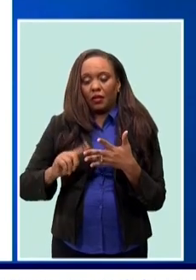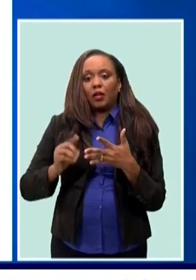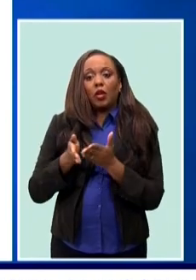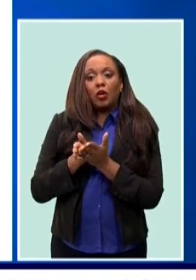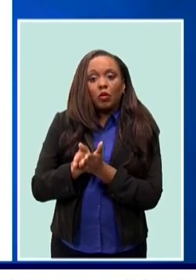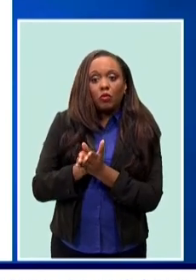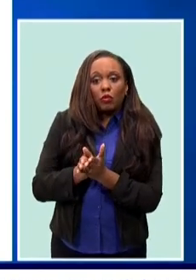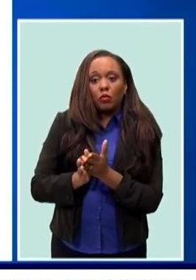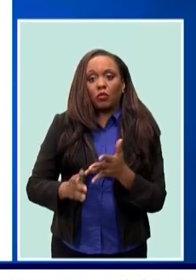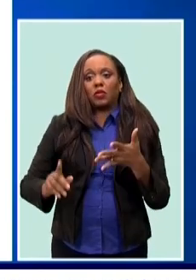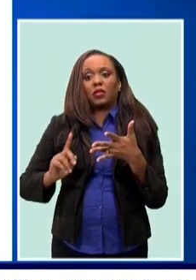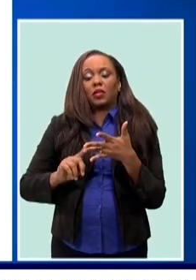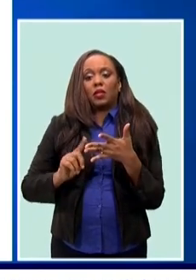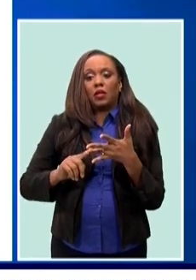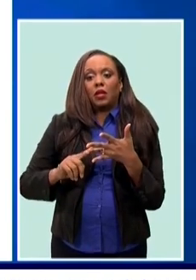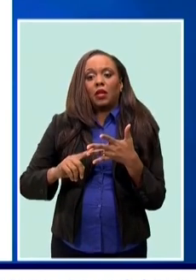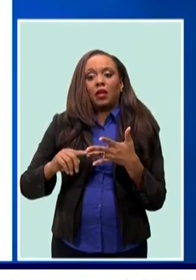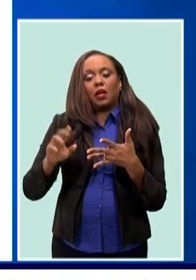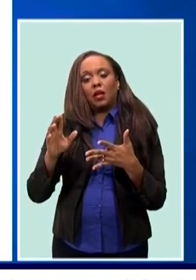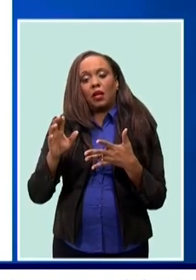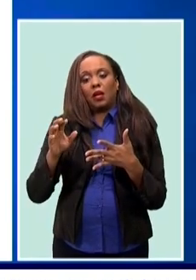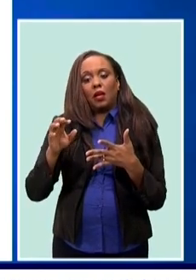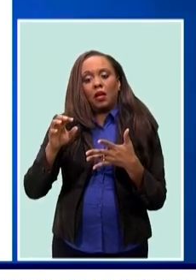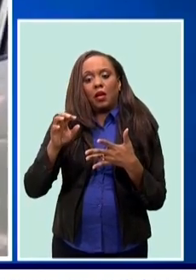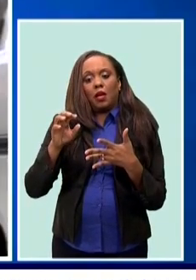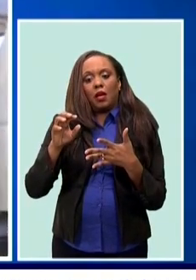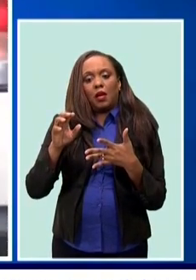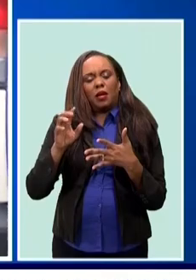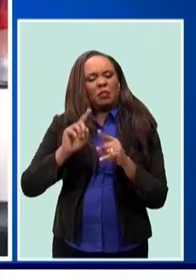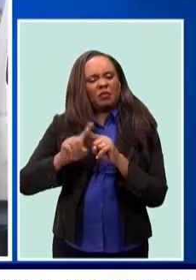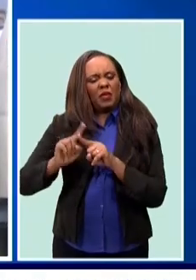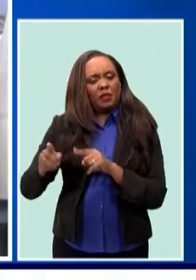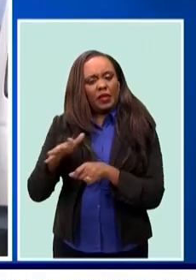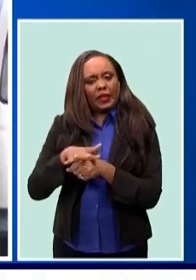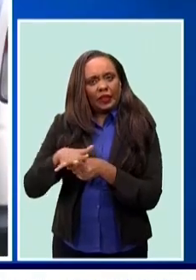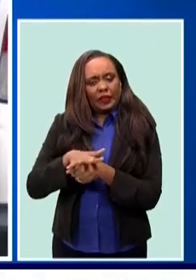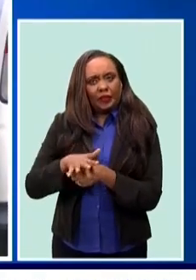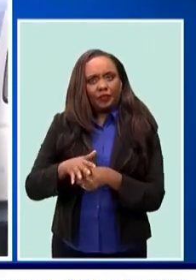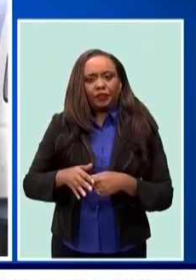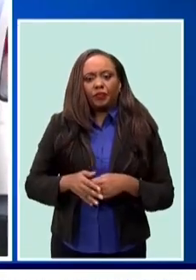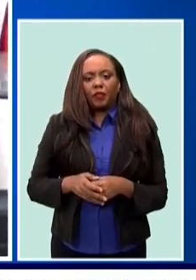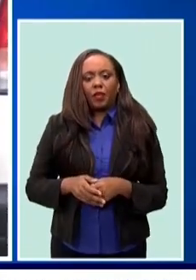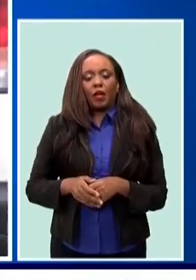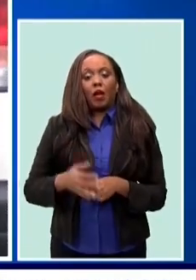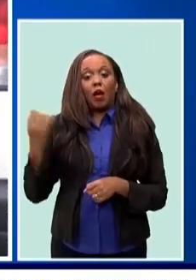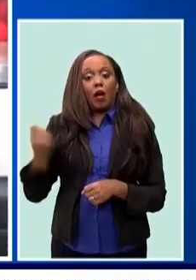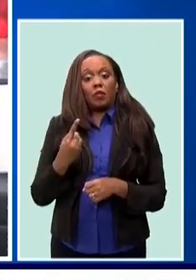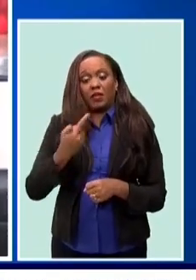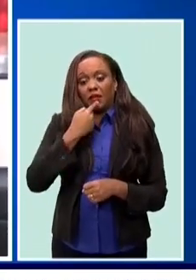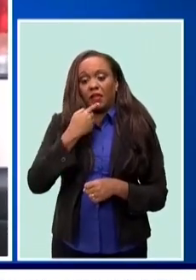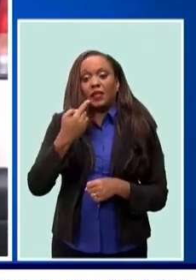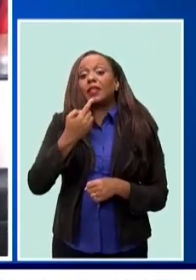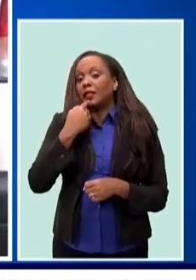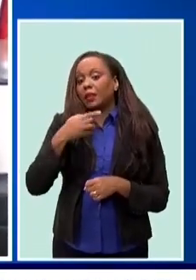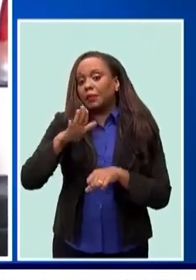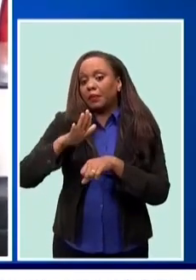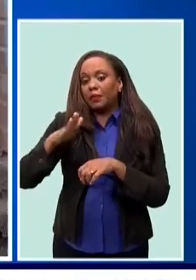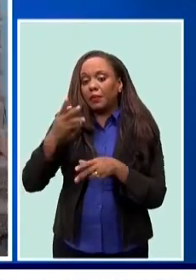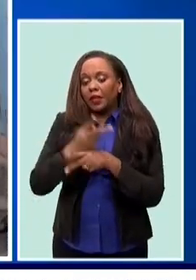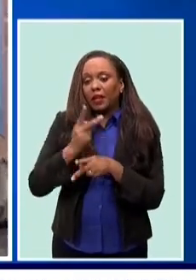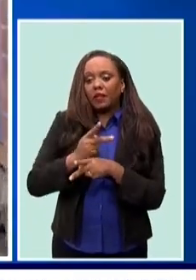and Buccaneer as do not travel areas. It has also suggested increased caution in Black Rock, Deacons,